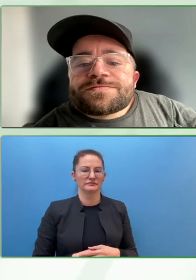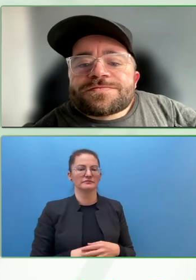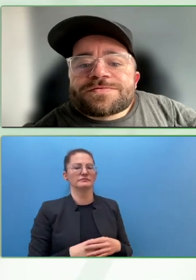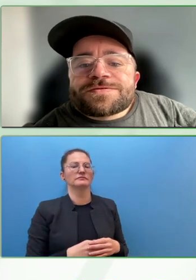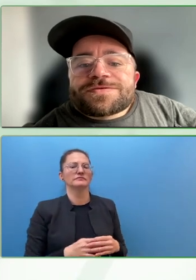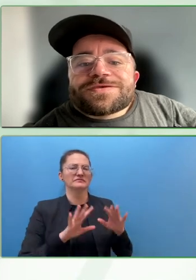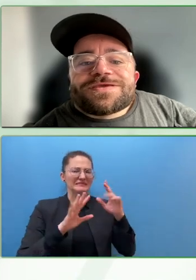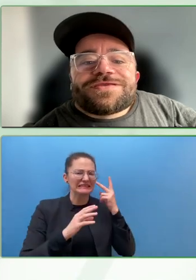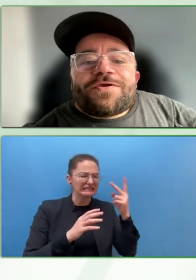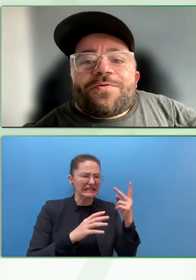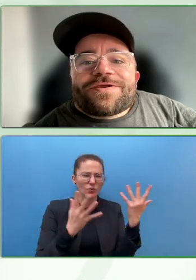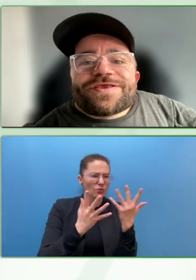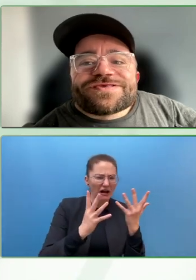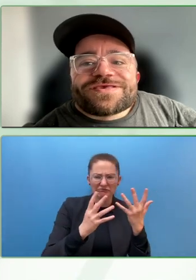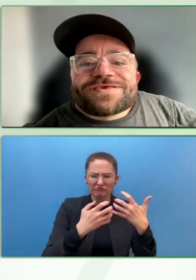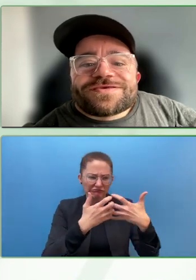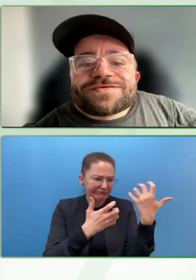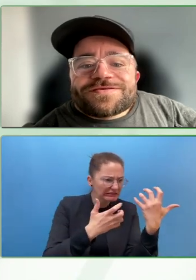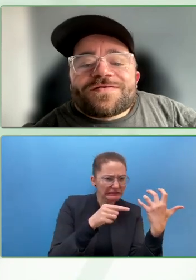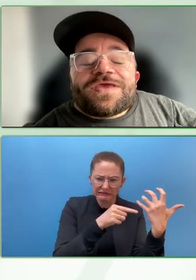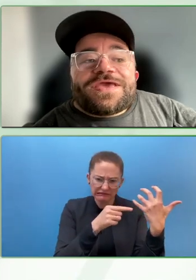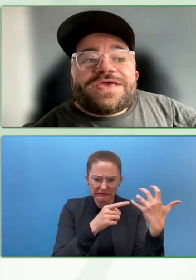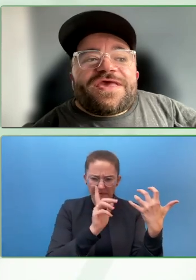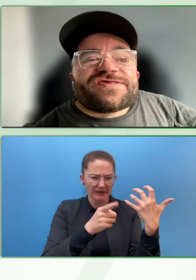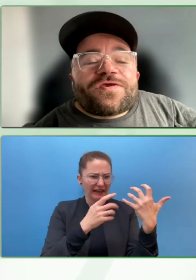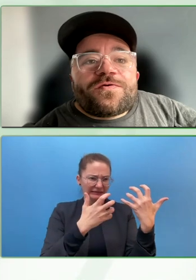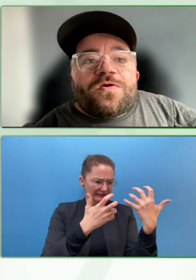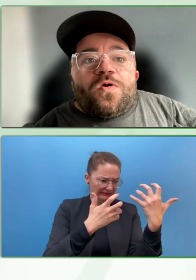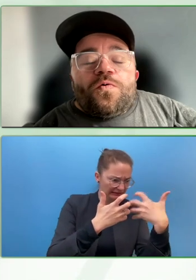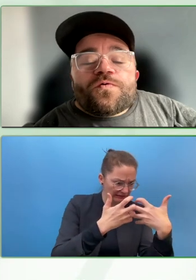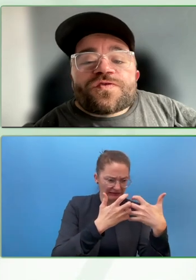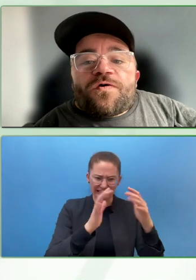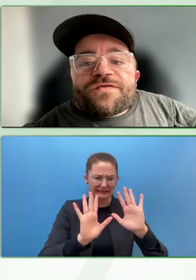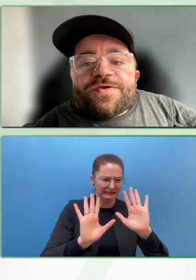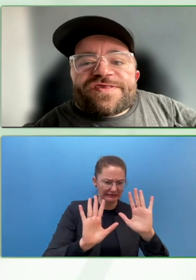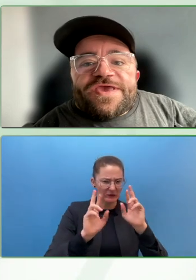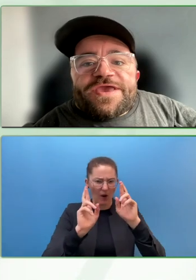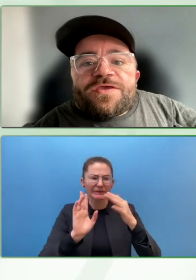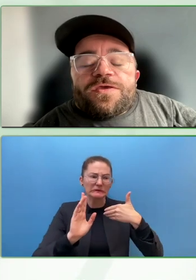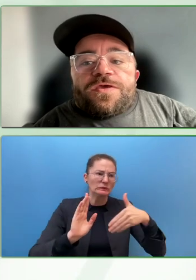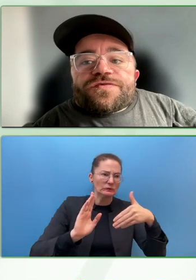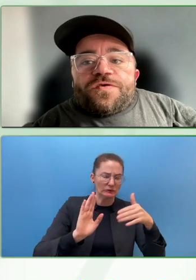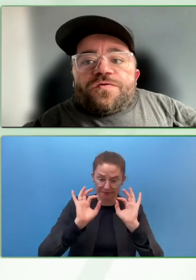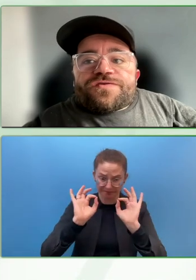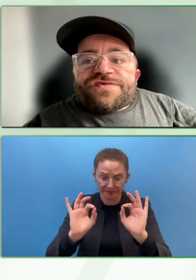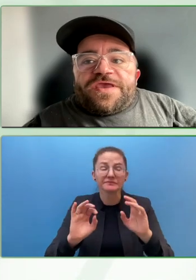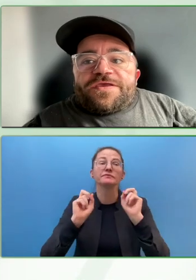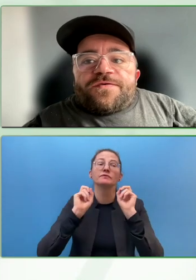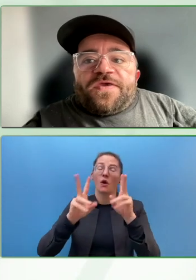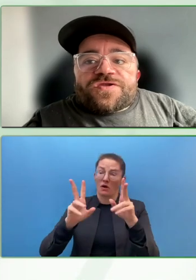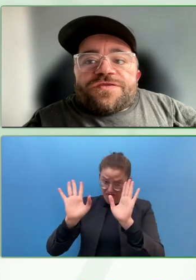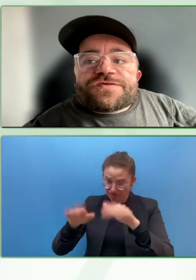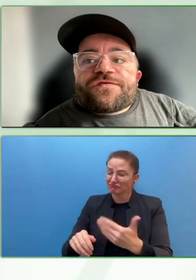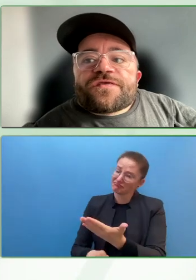talking. So you were saying? Yes, so all too often we see two